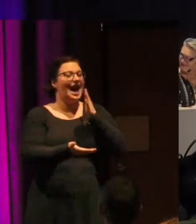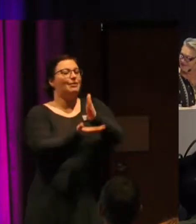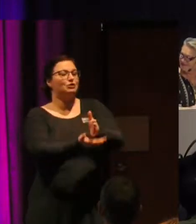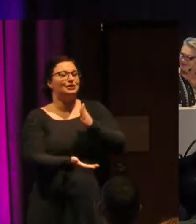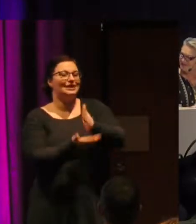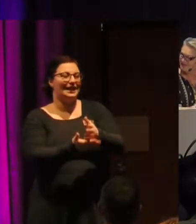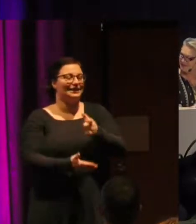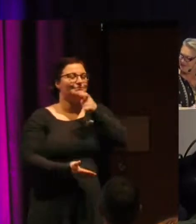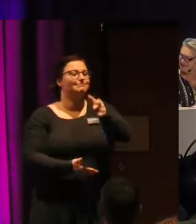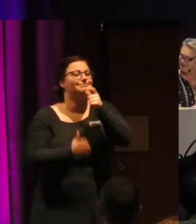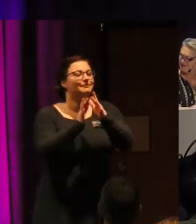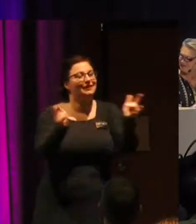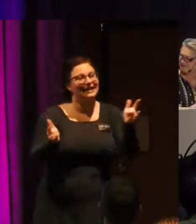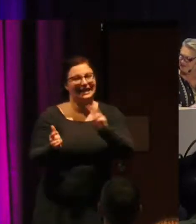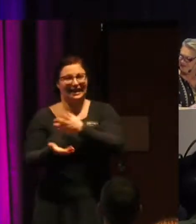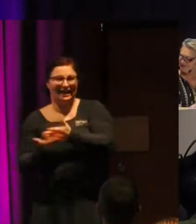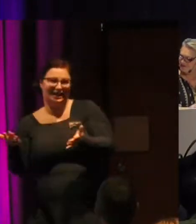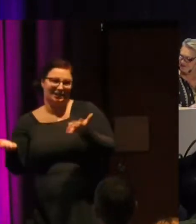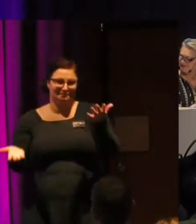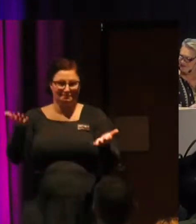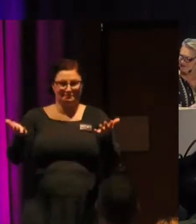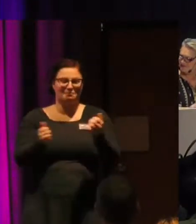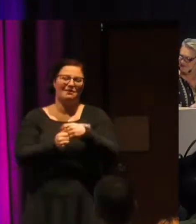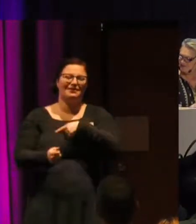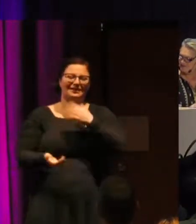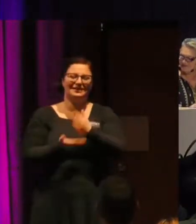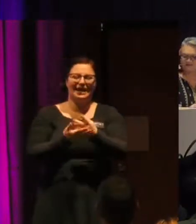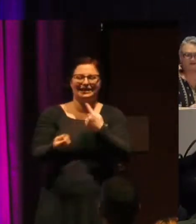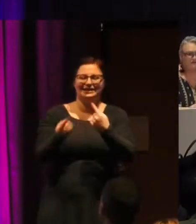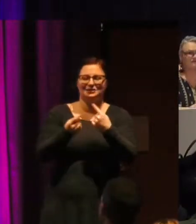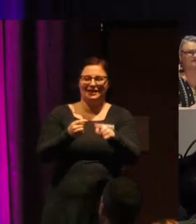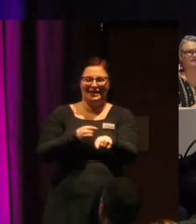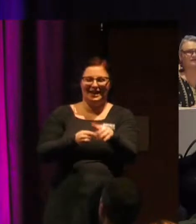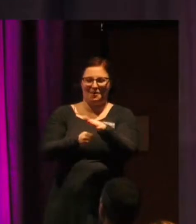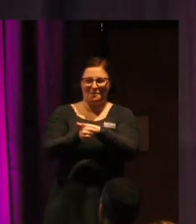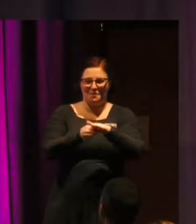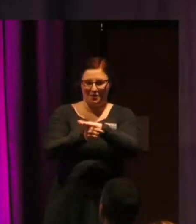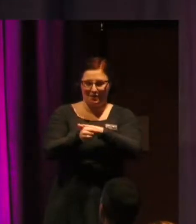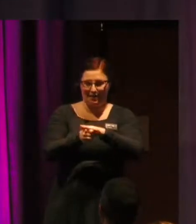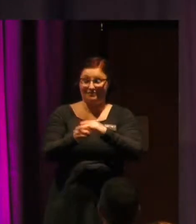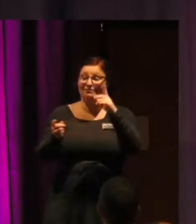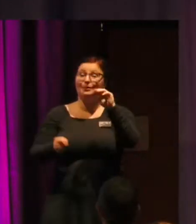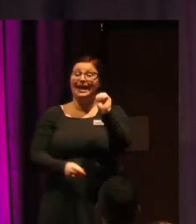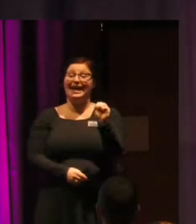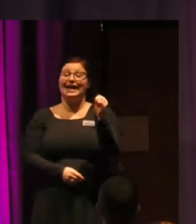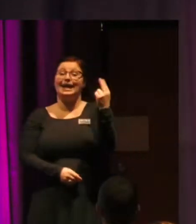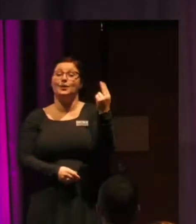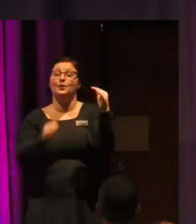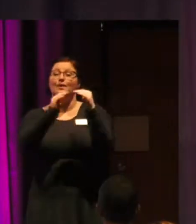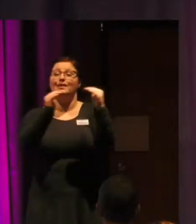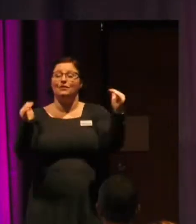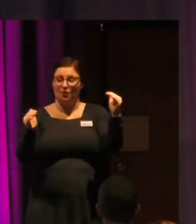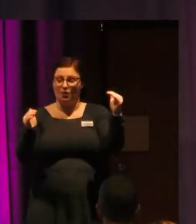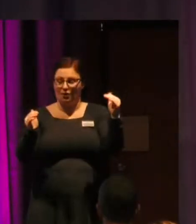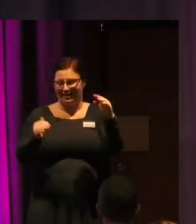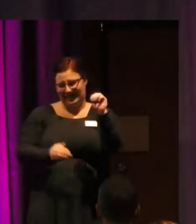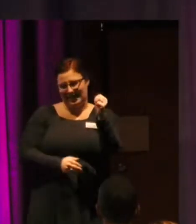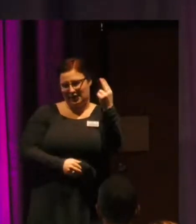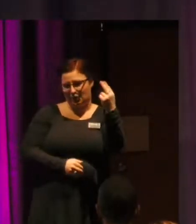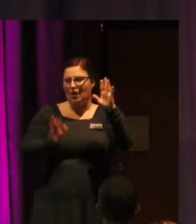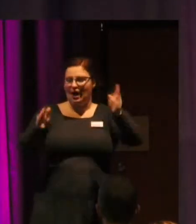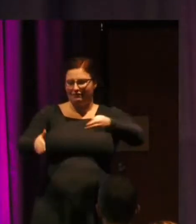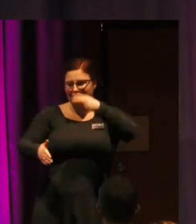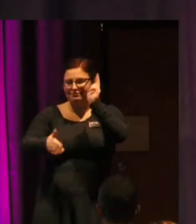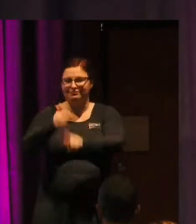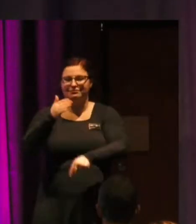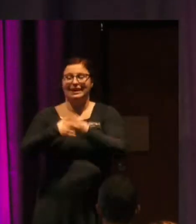we'll have a bit of a discussion on that as well. One thing I would say is just at the European Union level, the European Union has signed